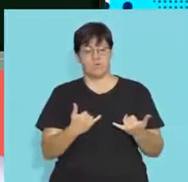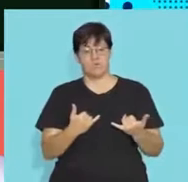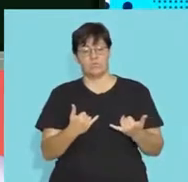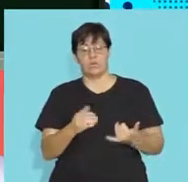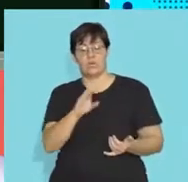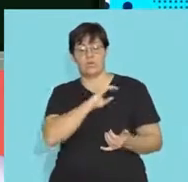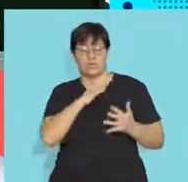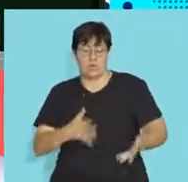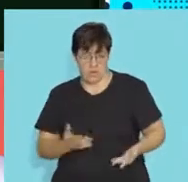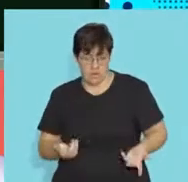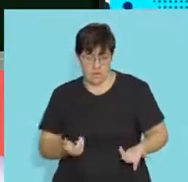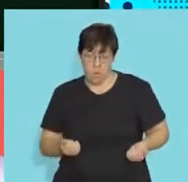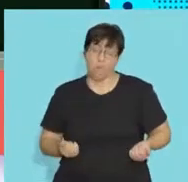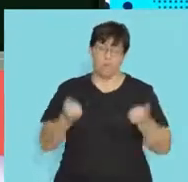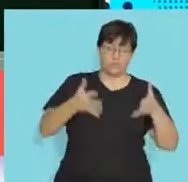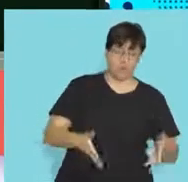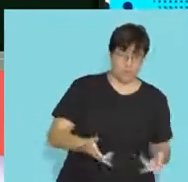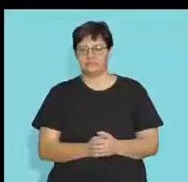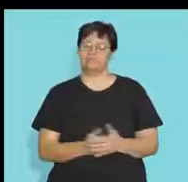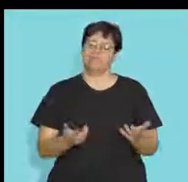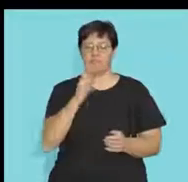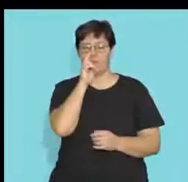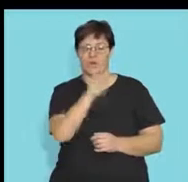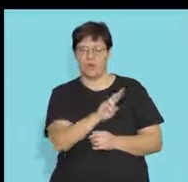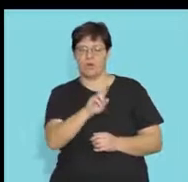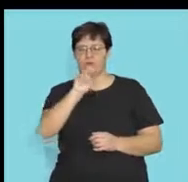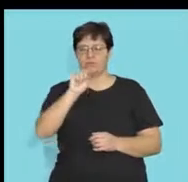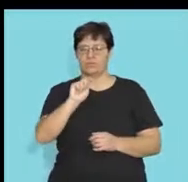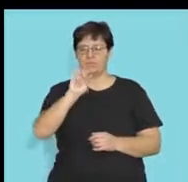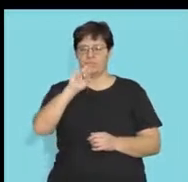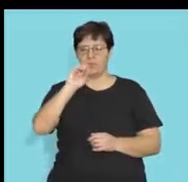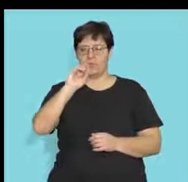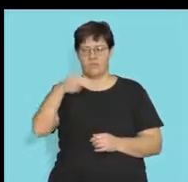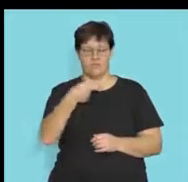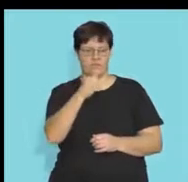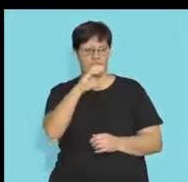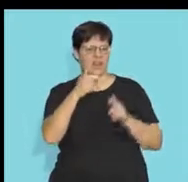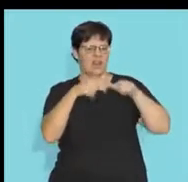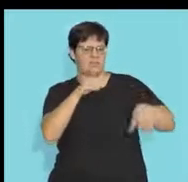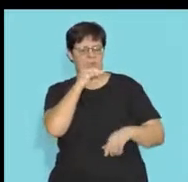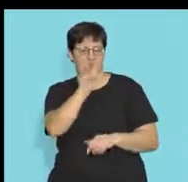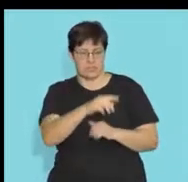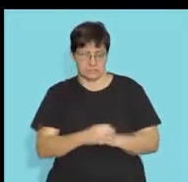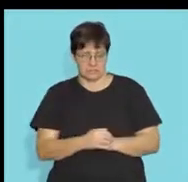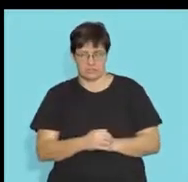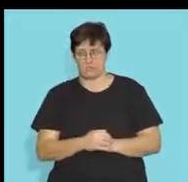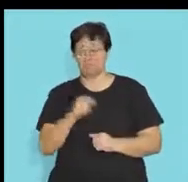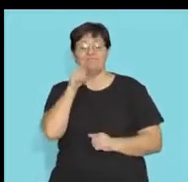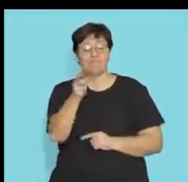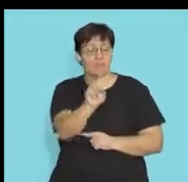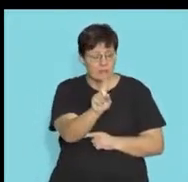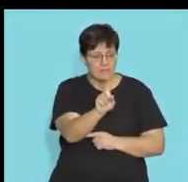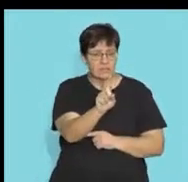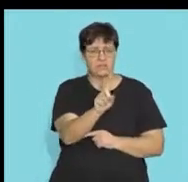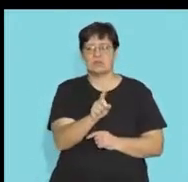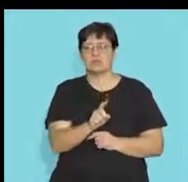a primary consumer or secondary consumer. So let's look at what trophic levels mean. The trophic level of an organism